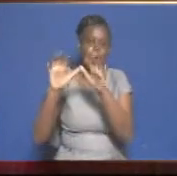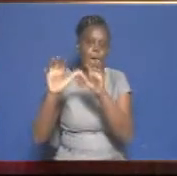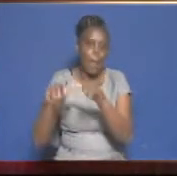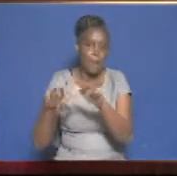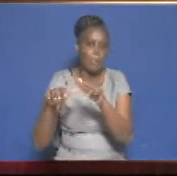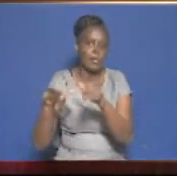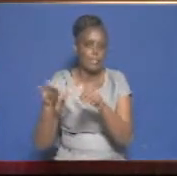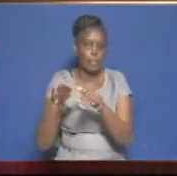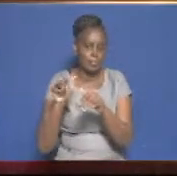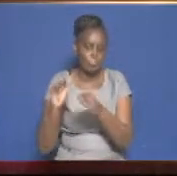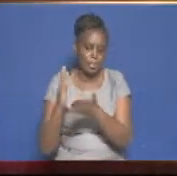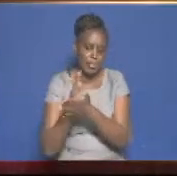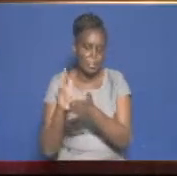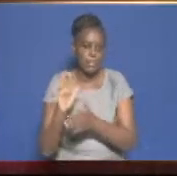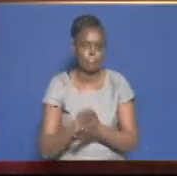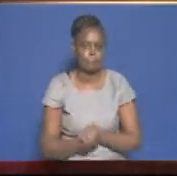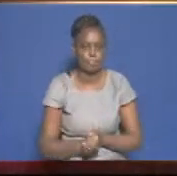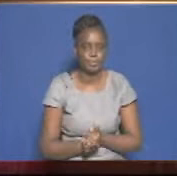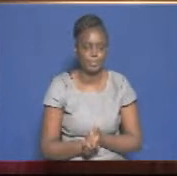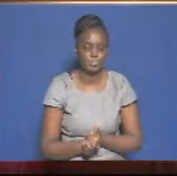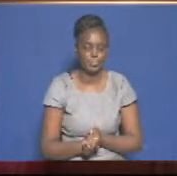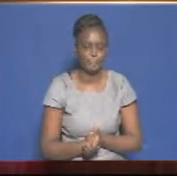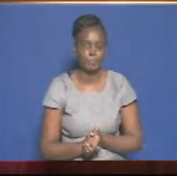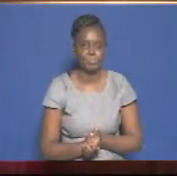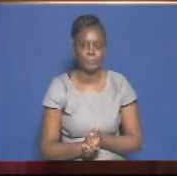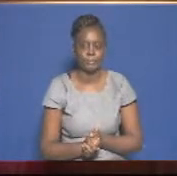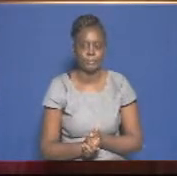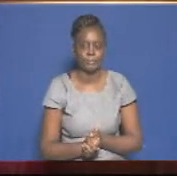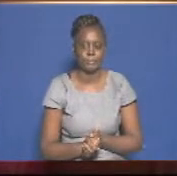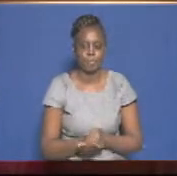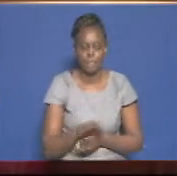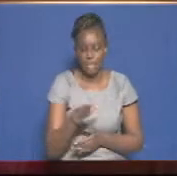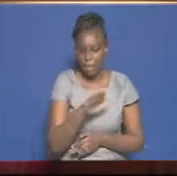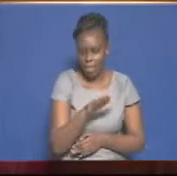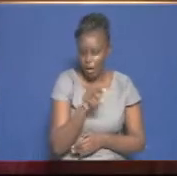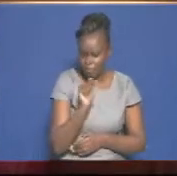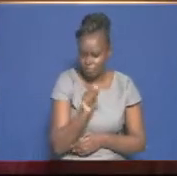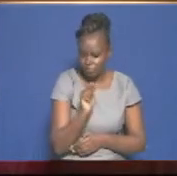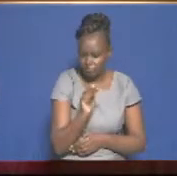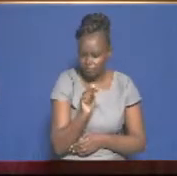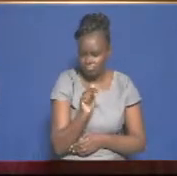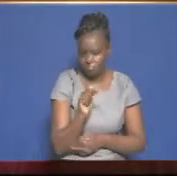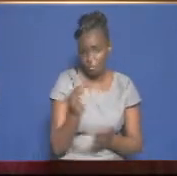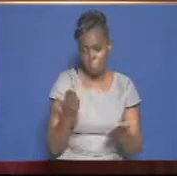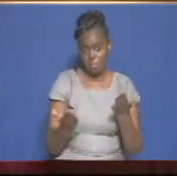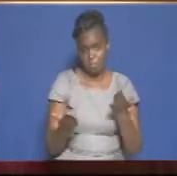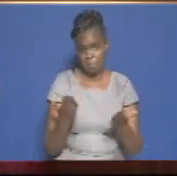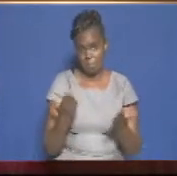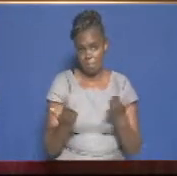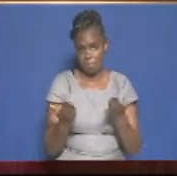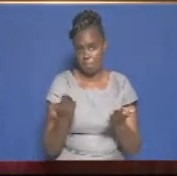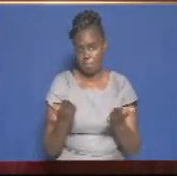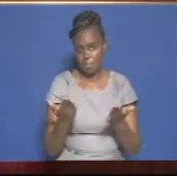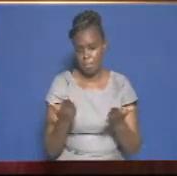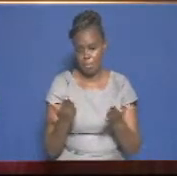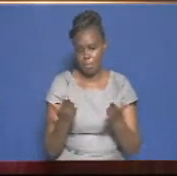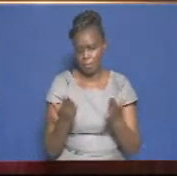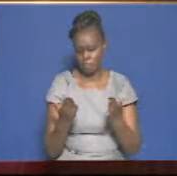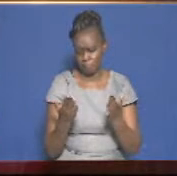Mr. Speaker. Mr. Speaker, there is an area where, Mr. Speaker, maybe there should be some